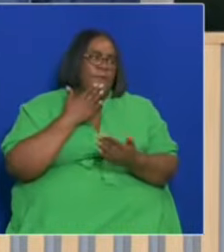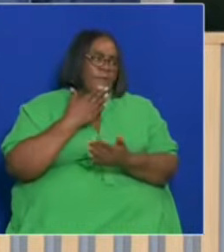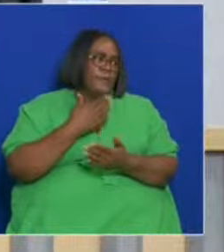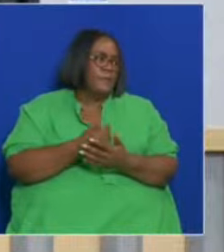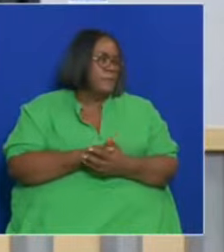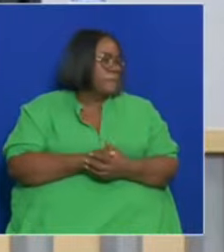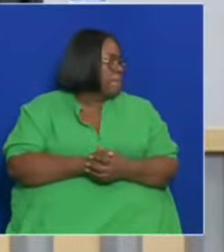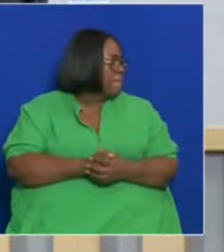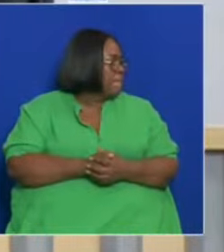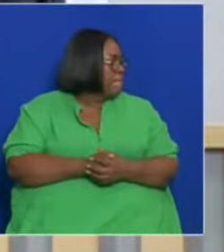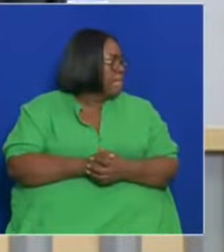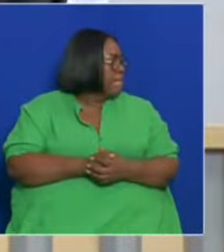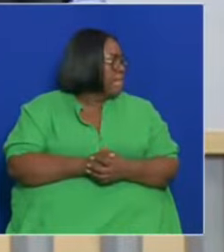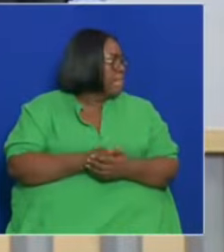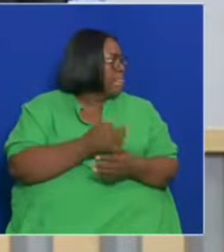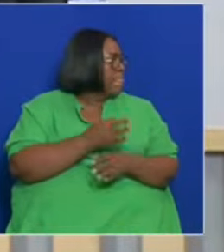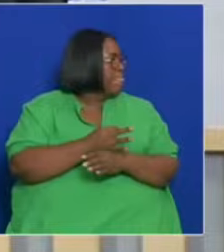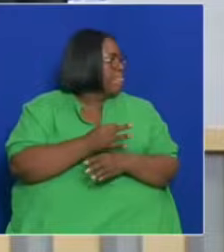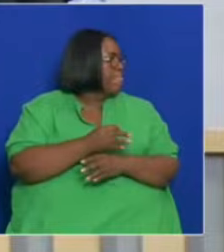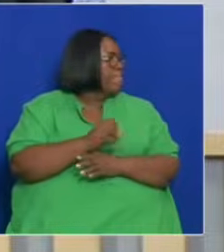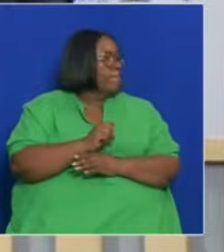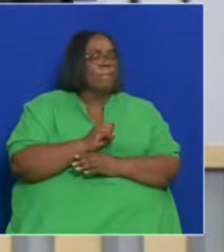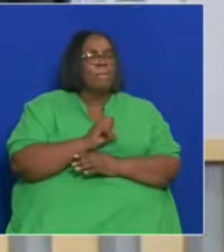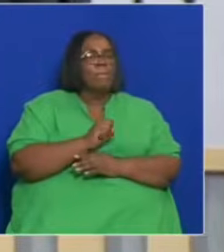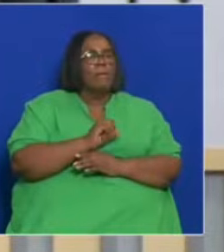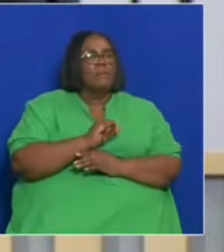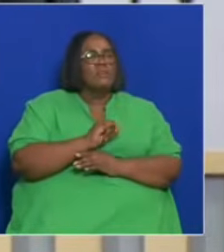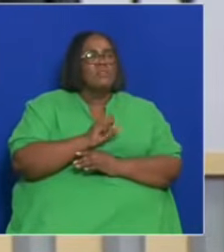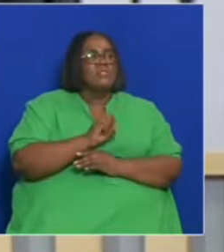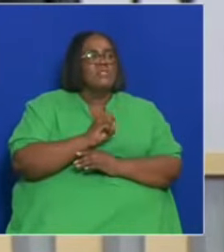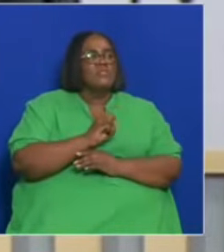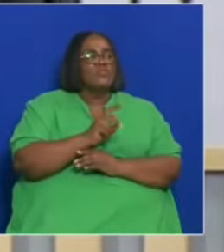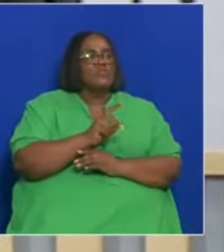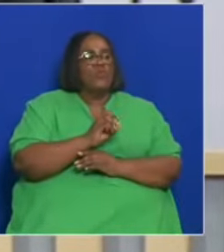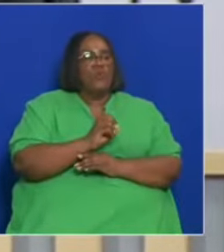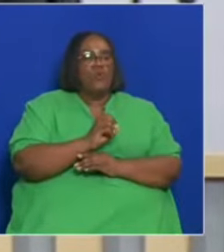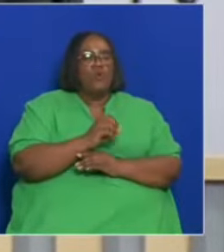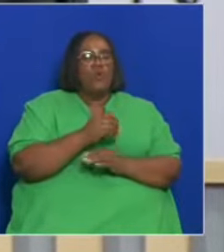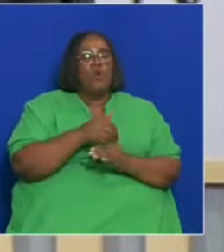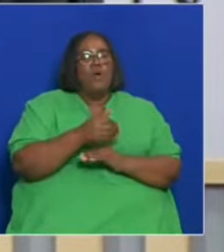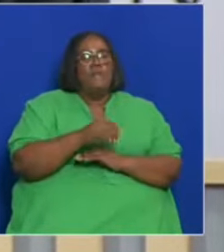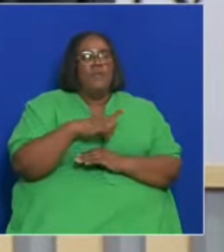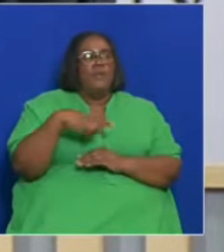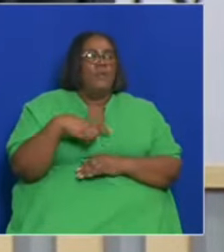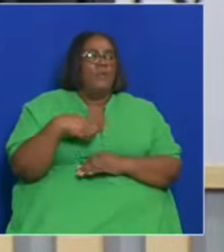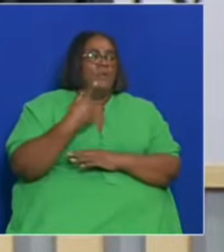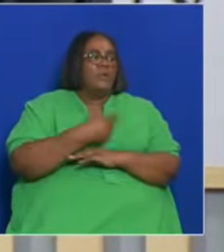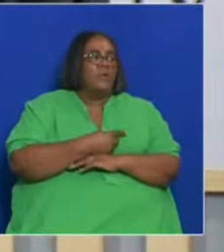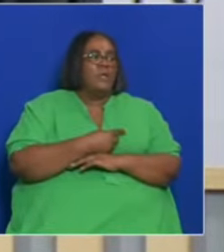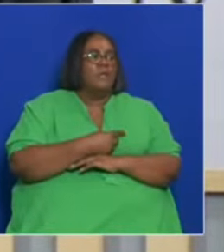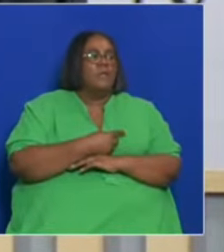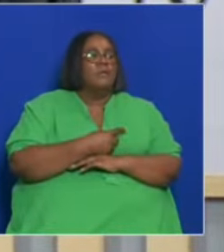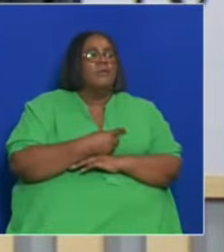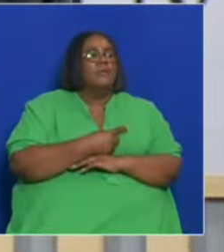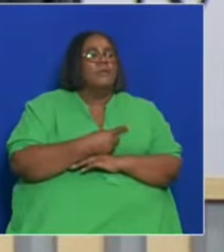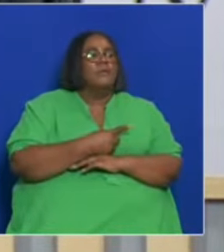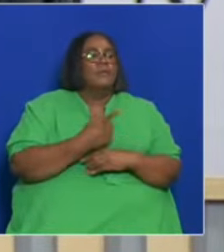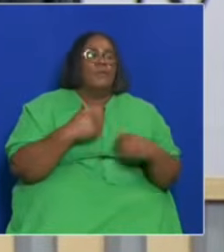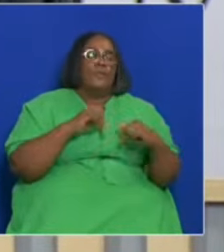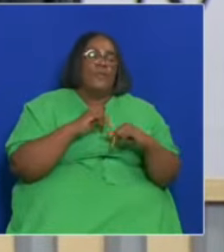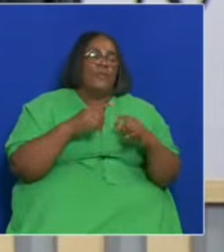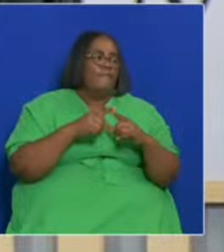Mr. Sesoko, after a long day, you are excused, but